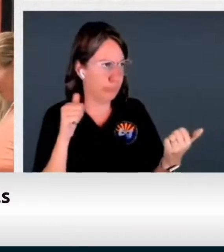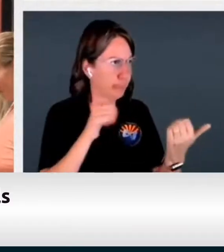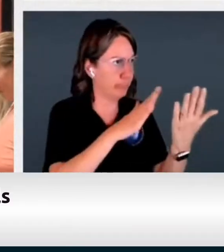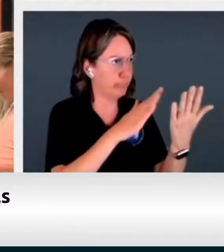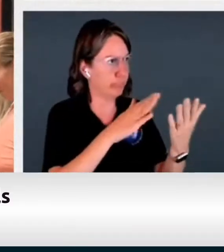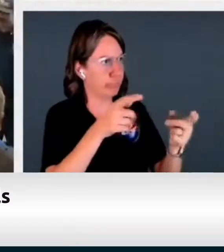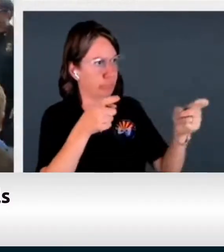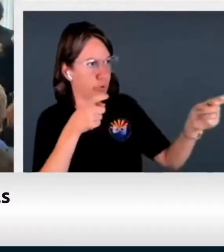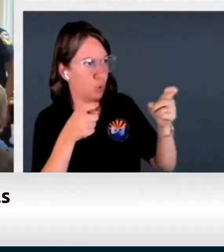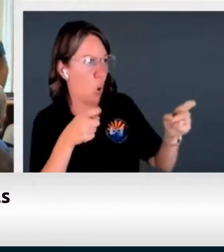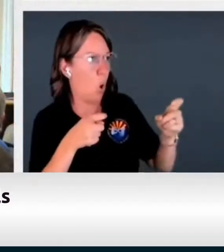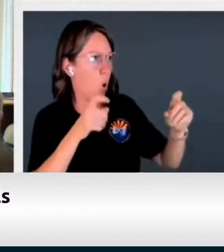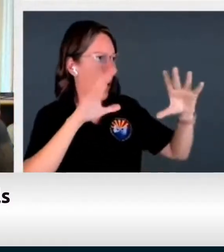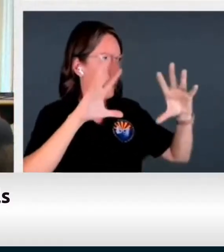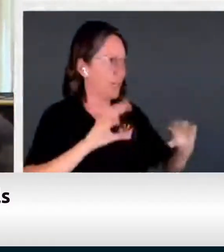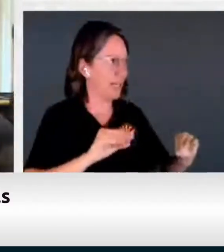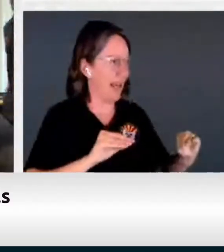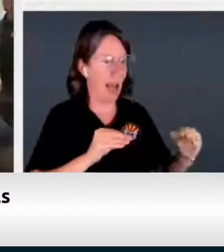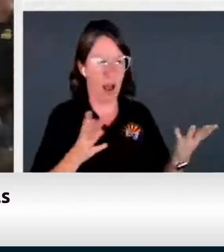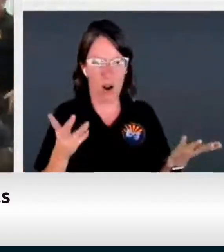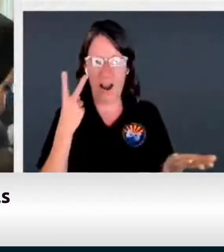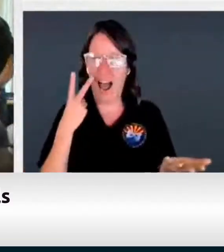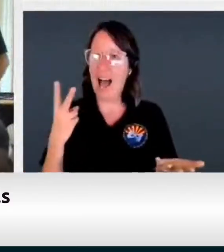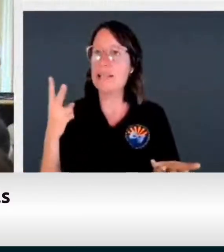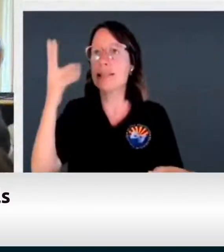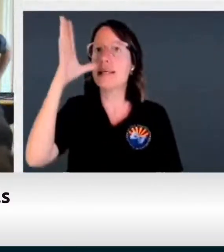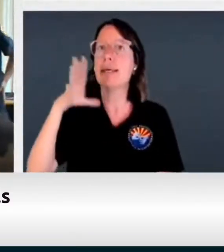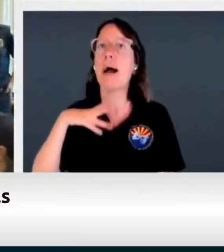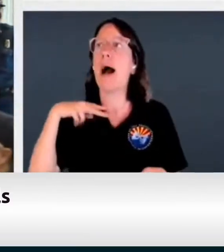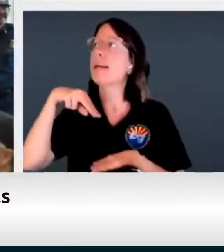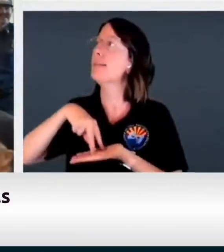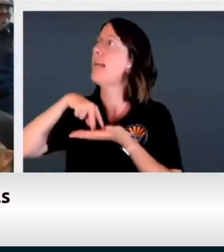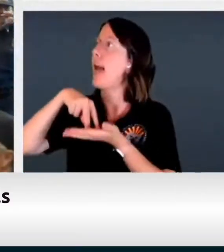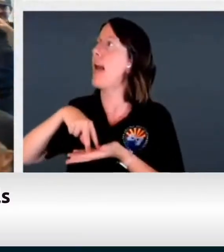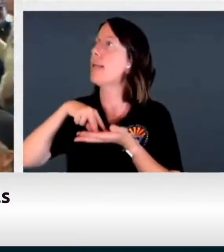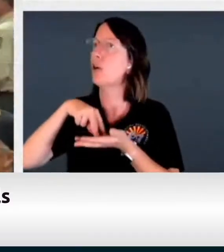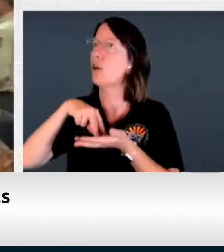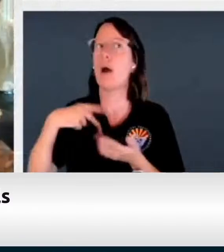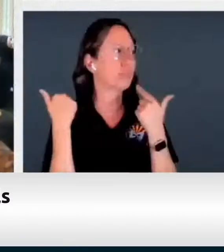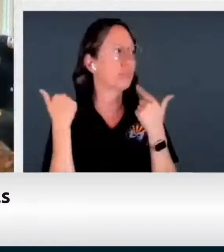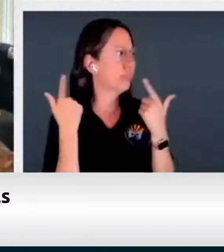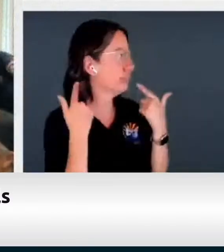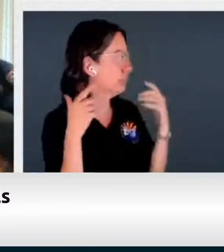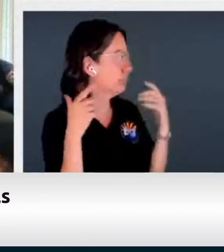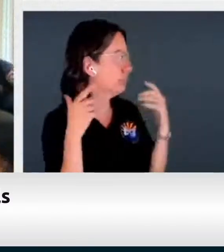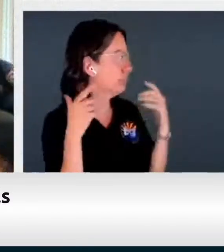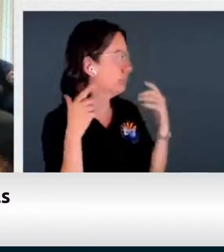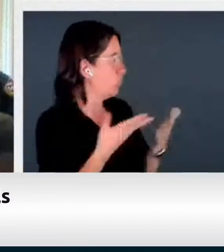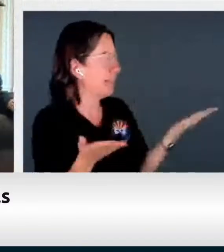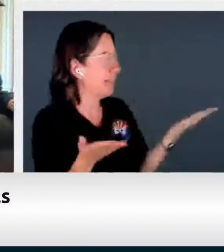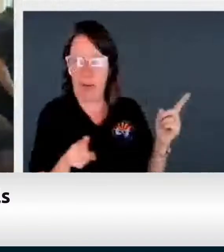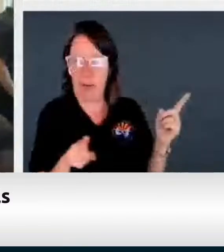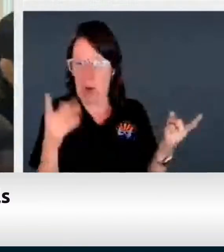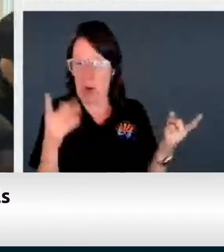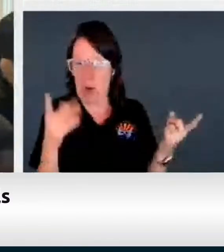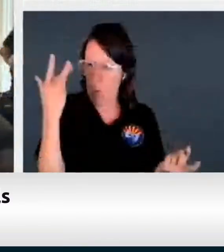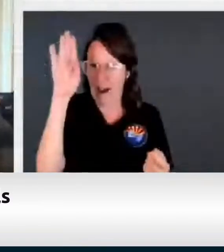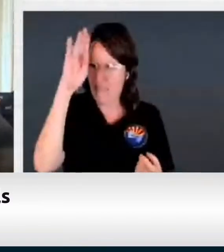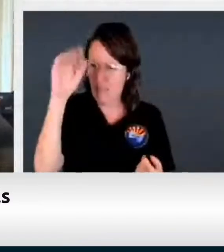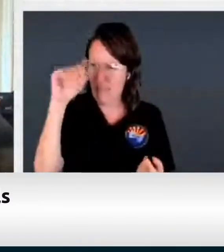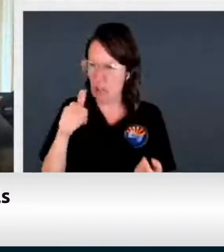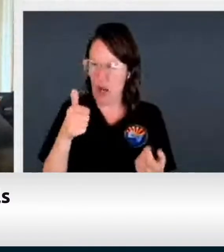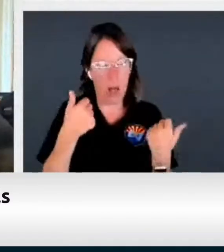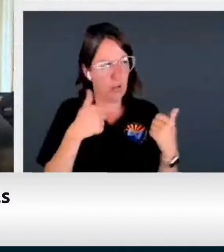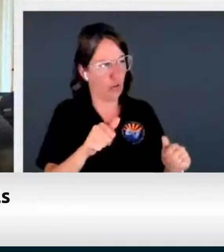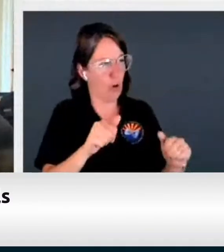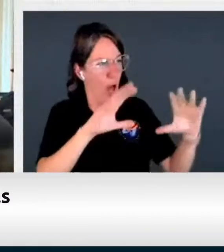or? I see guys standing around doing a lot of stuff, but I don't see a lot of stuff going on. Okay, so we'll answer your question,